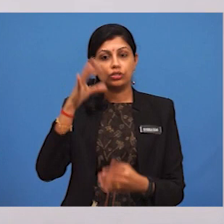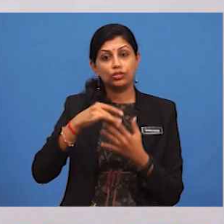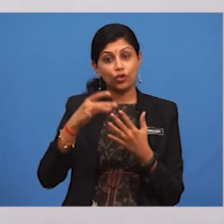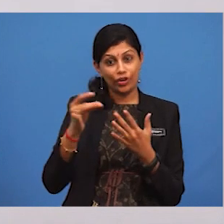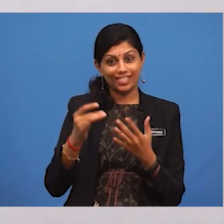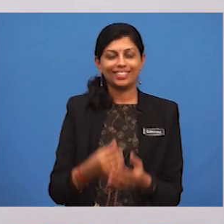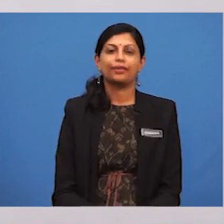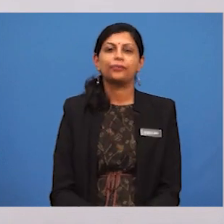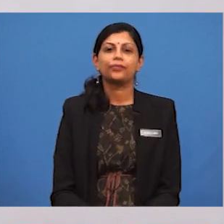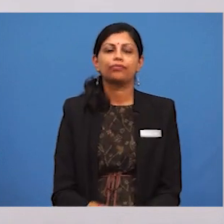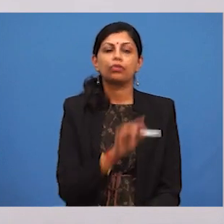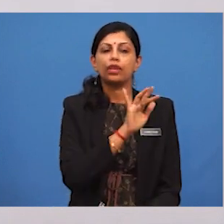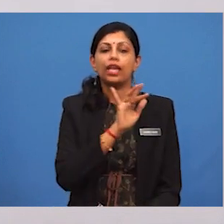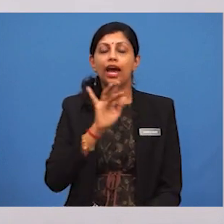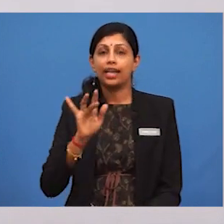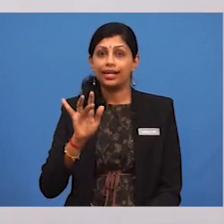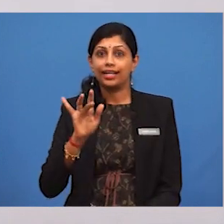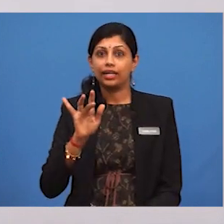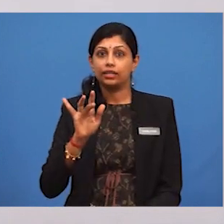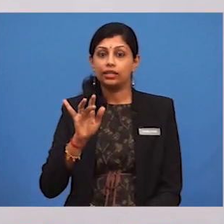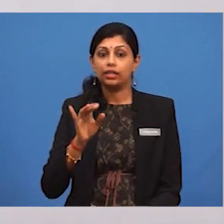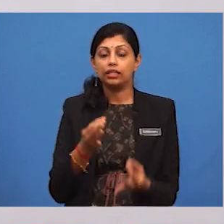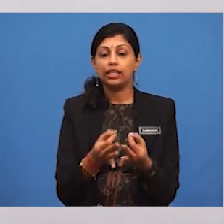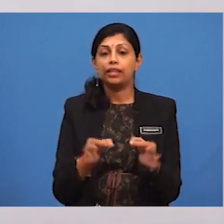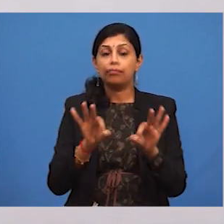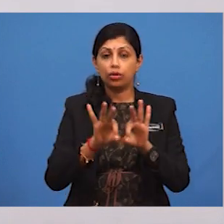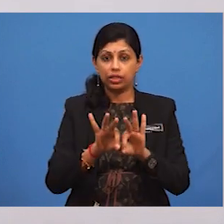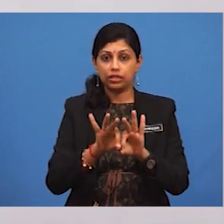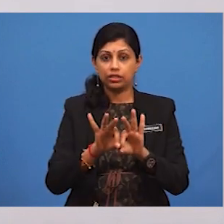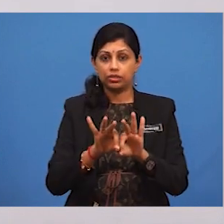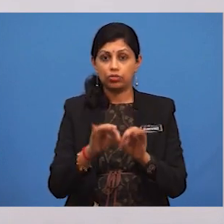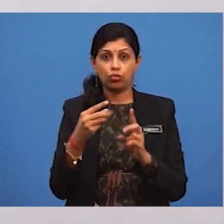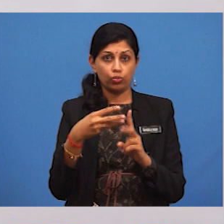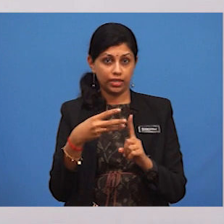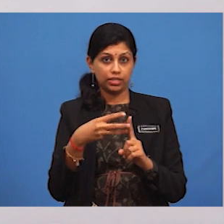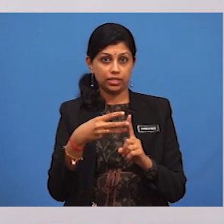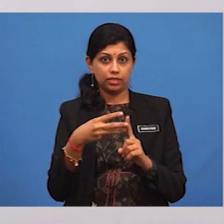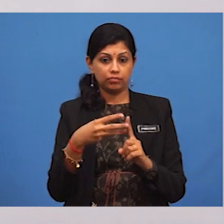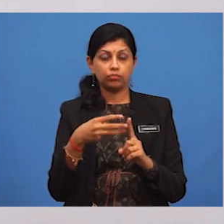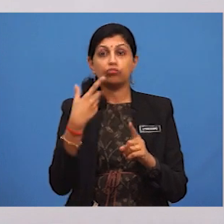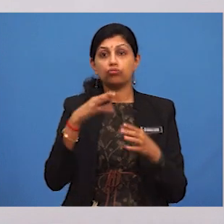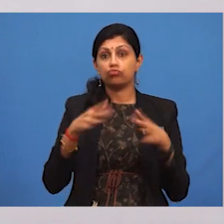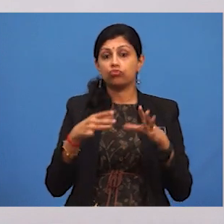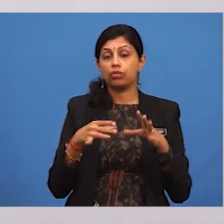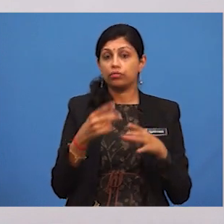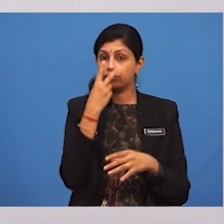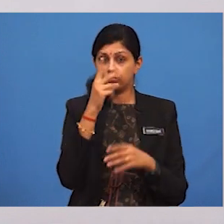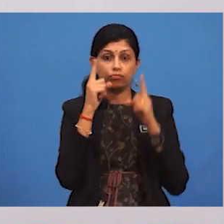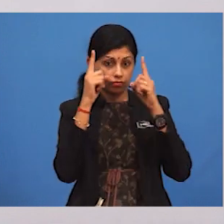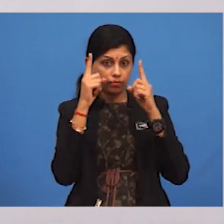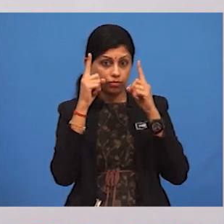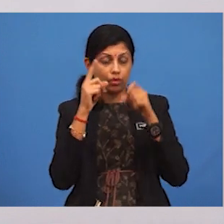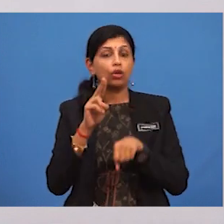the important words in the question. I have done this for you. Remember to use all the points